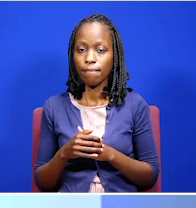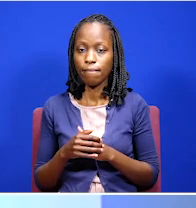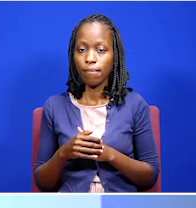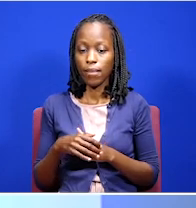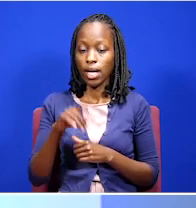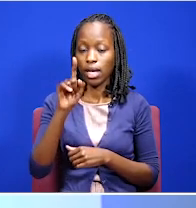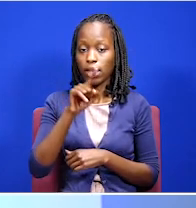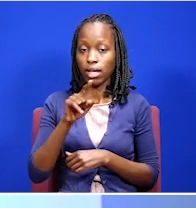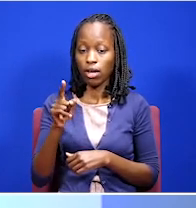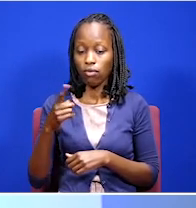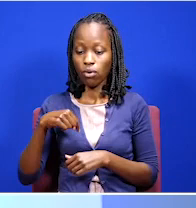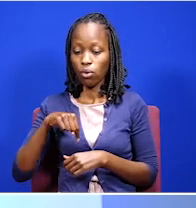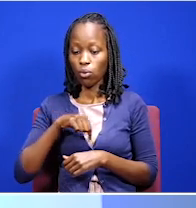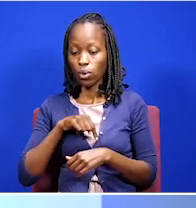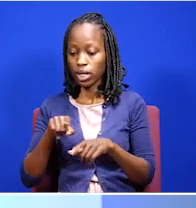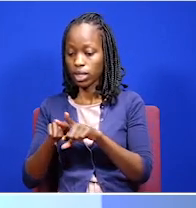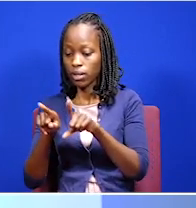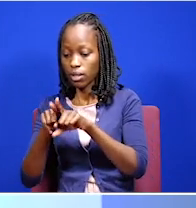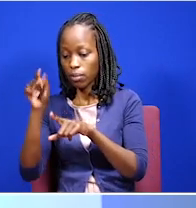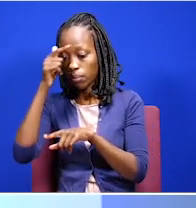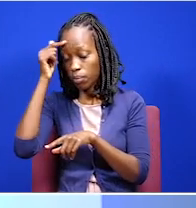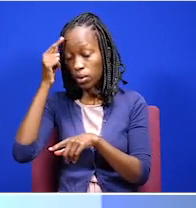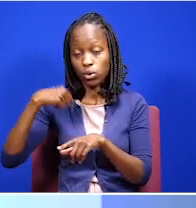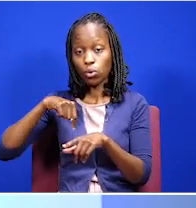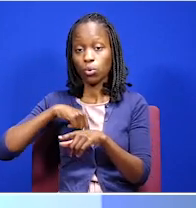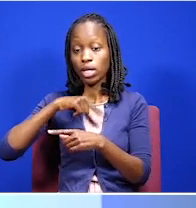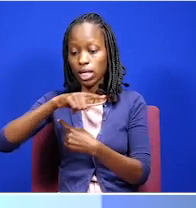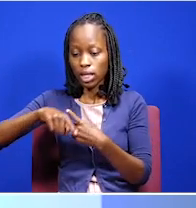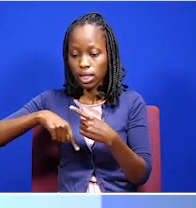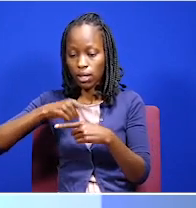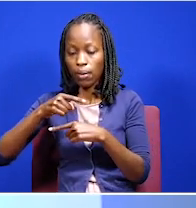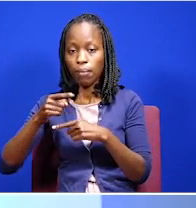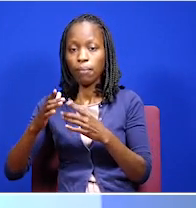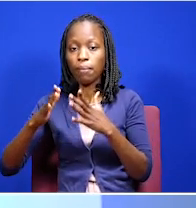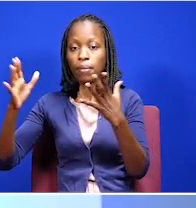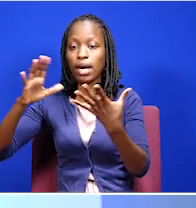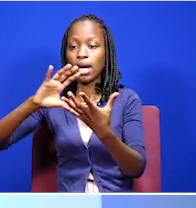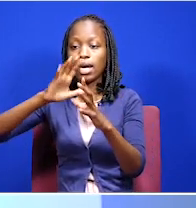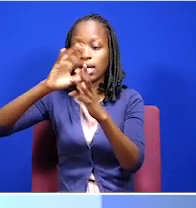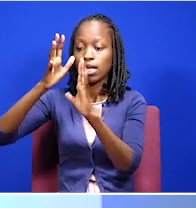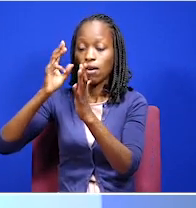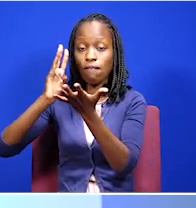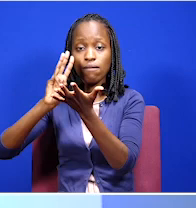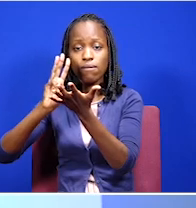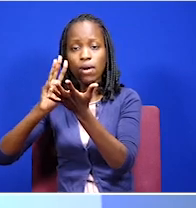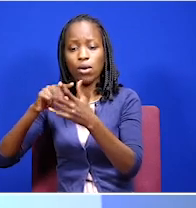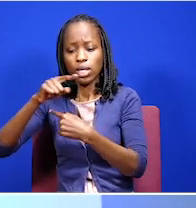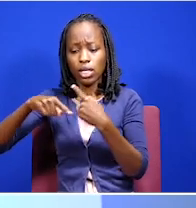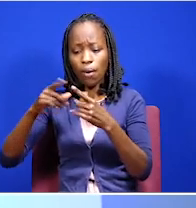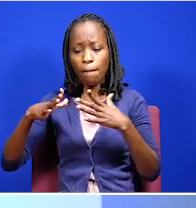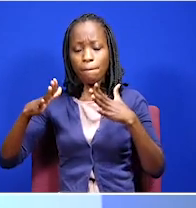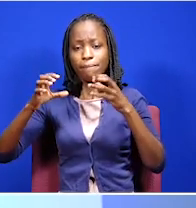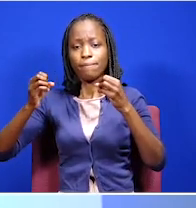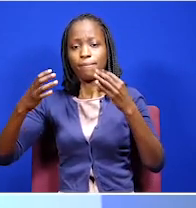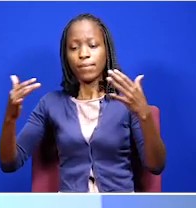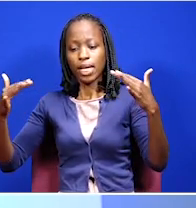Therefore, we also, since we are surrounded by so great a cloud of witnesses, let us lay aside